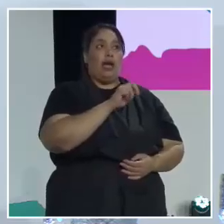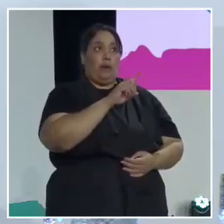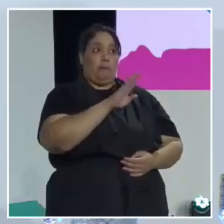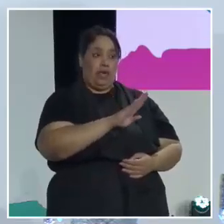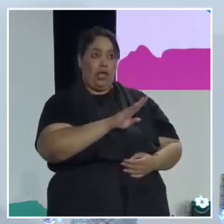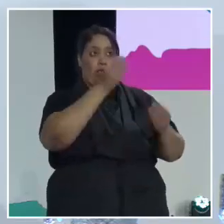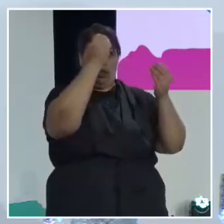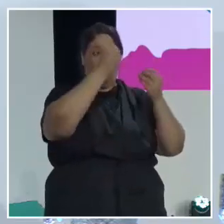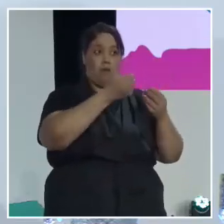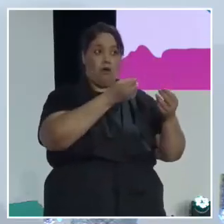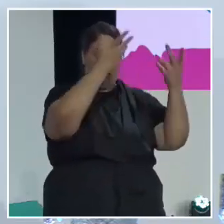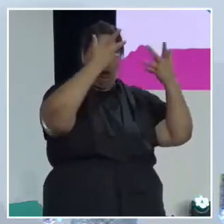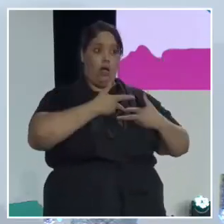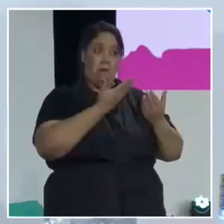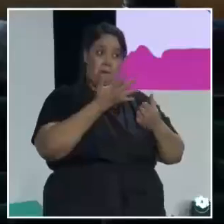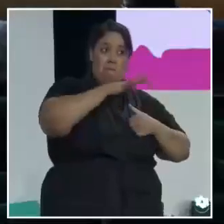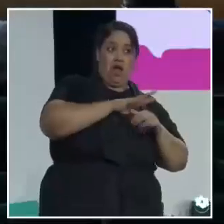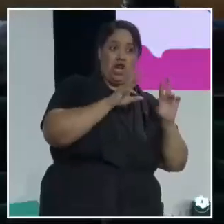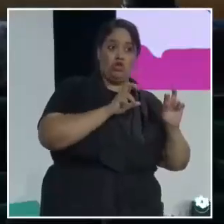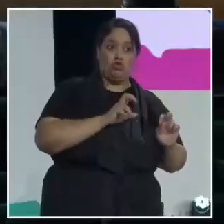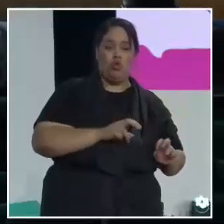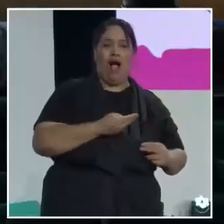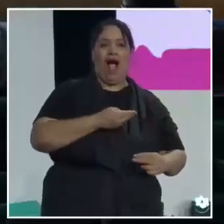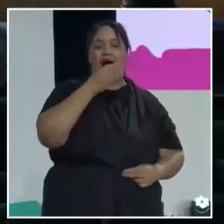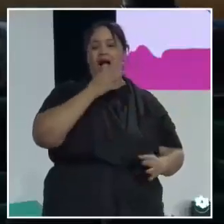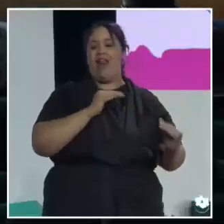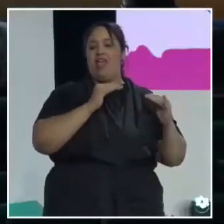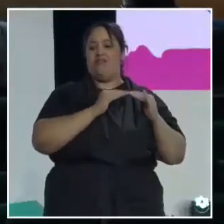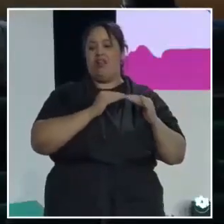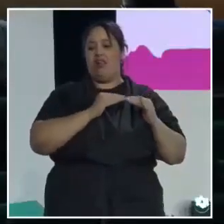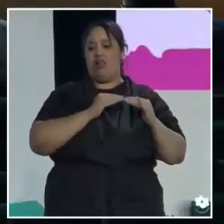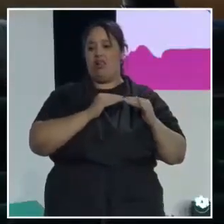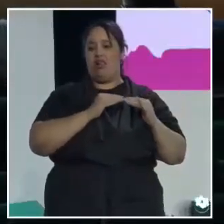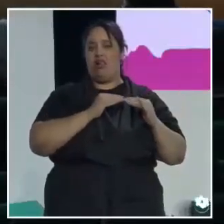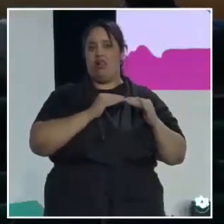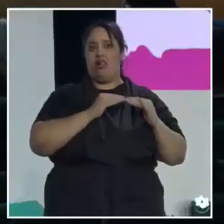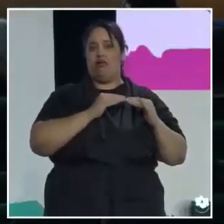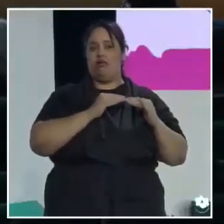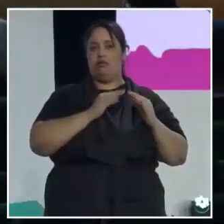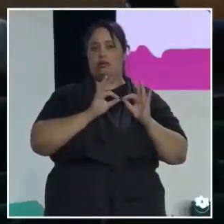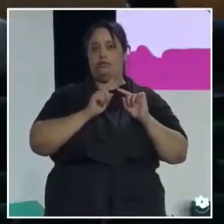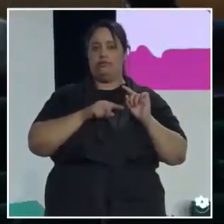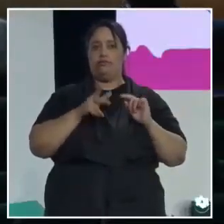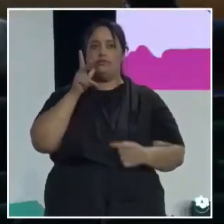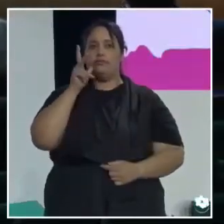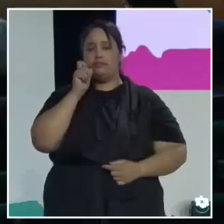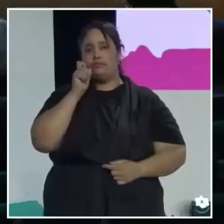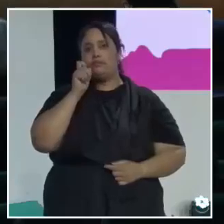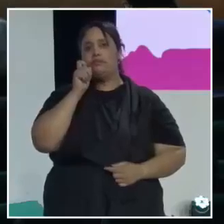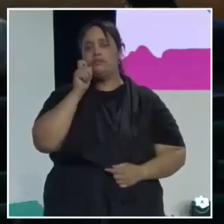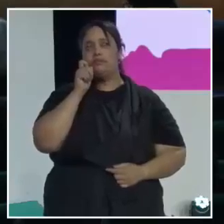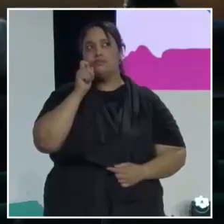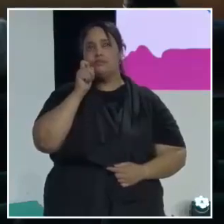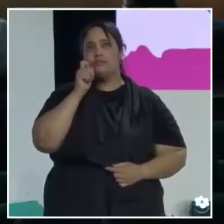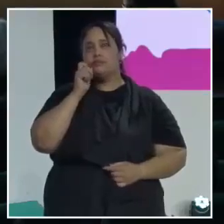NPL. And that can only be tackled if we strengthen the risk management process within this bank. Of